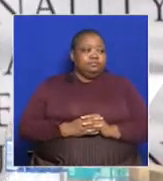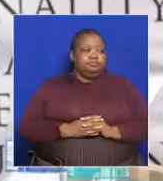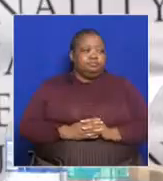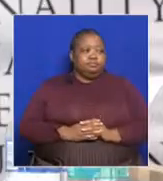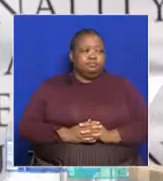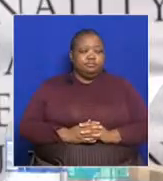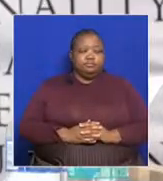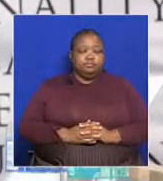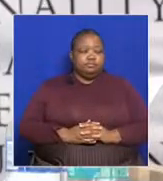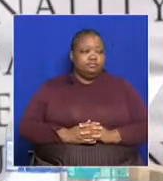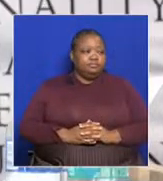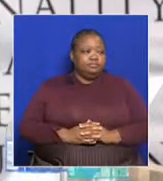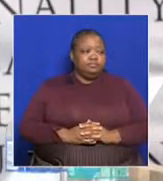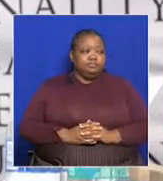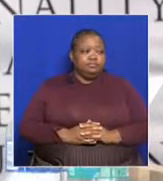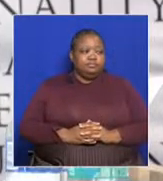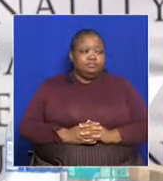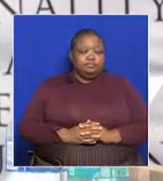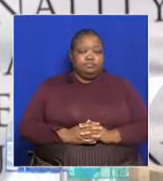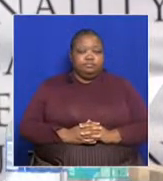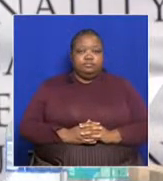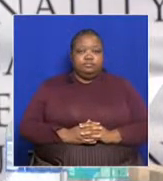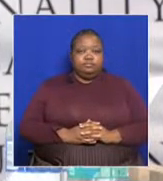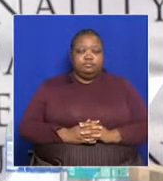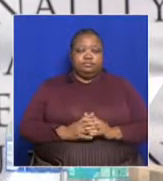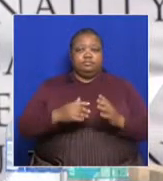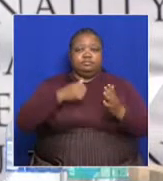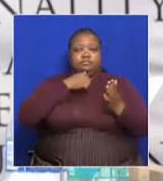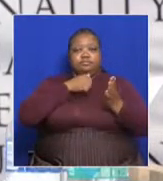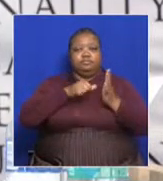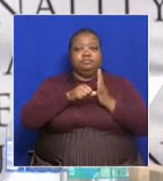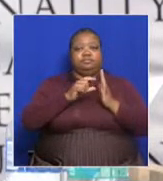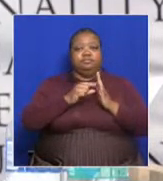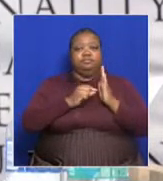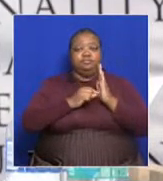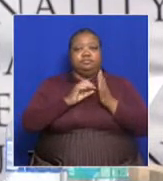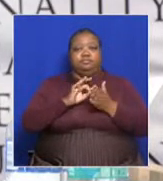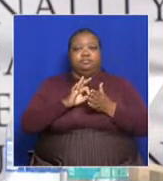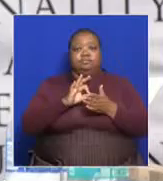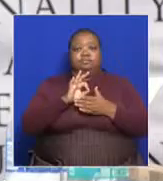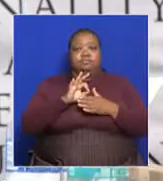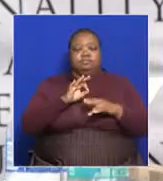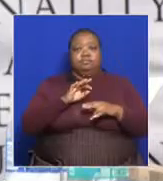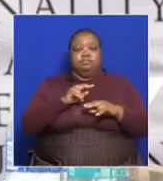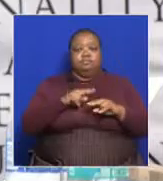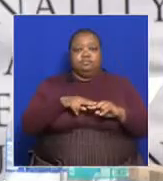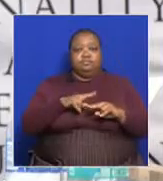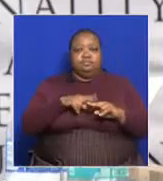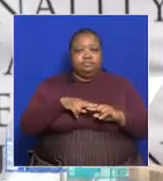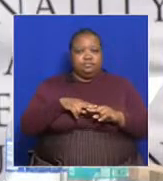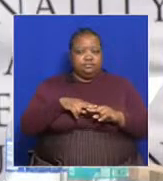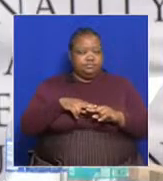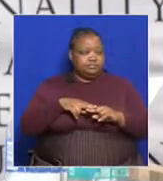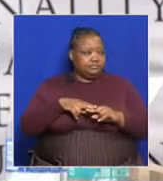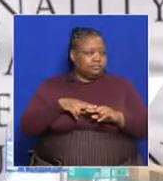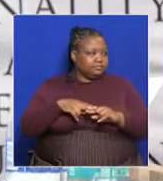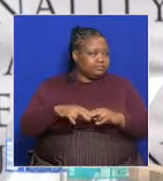This is a letter dated 13 February.